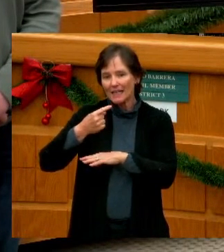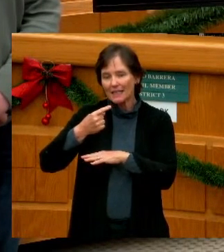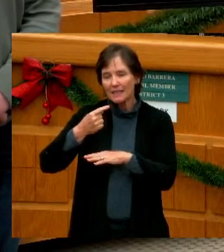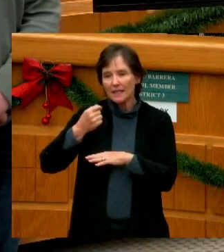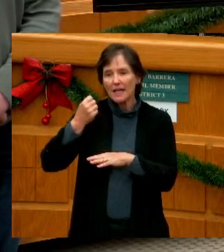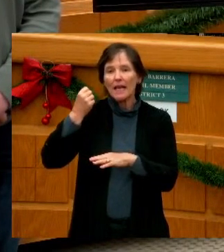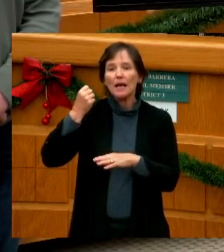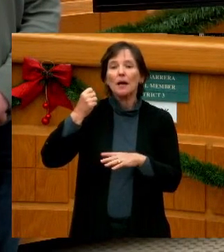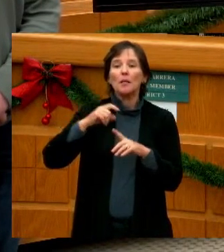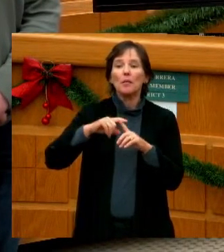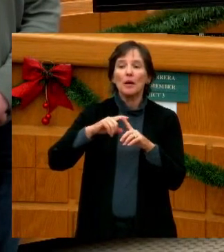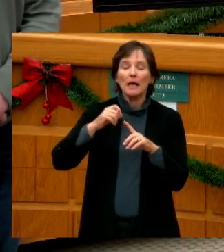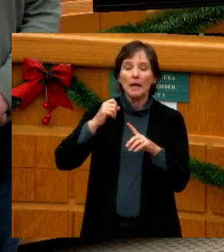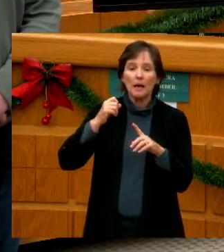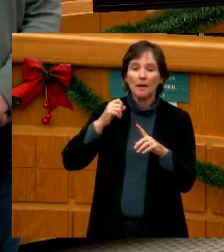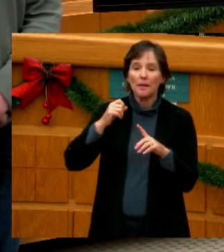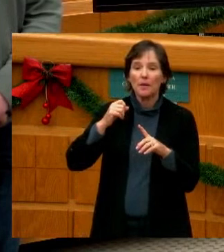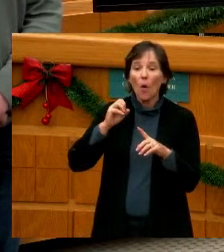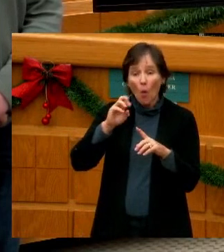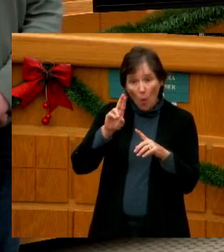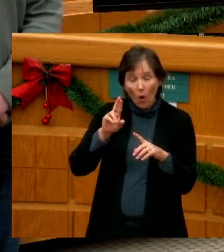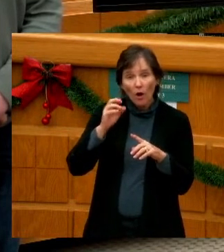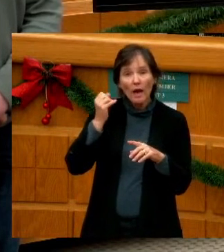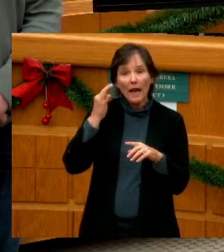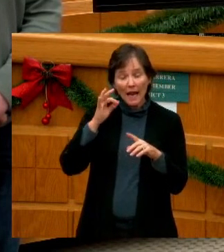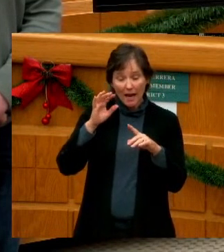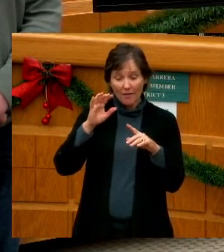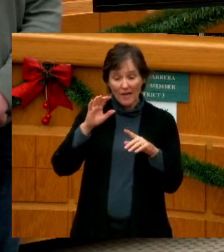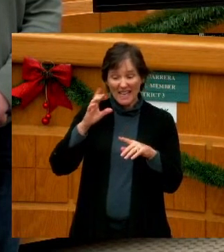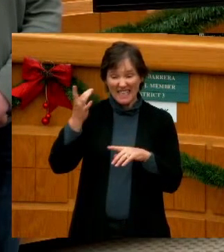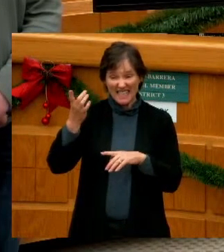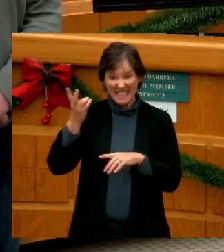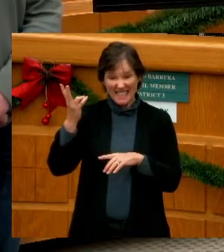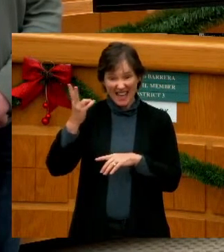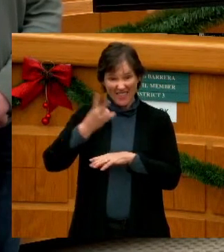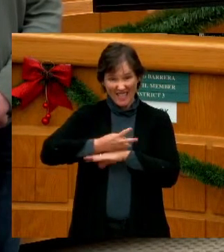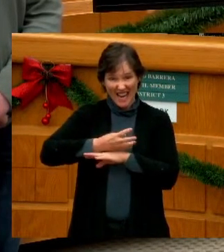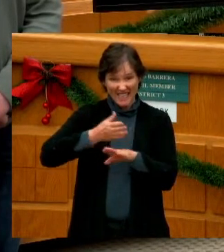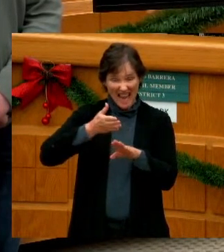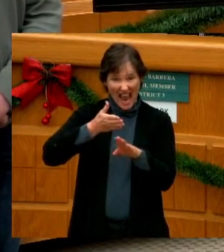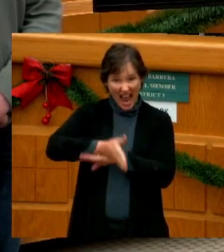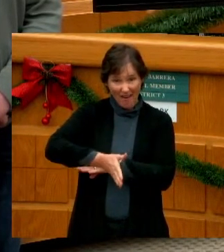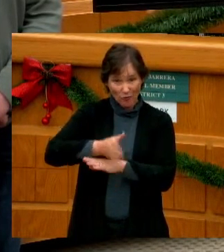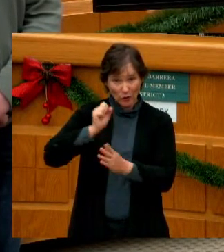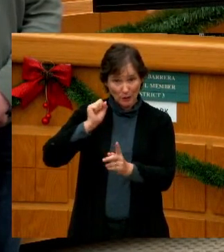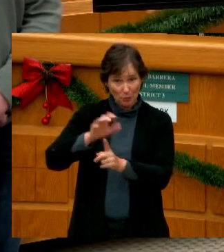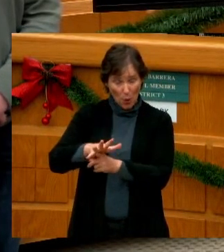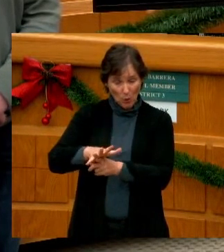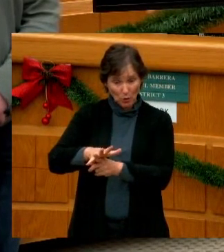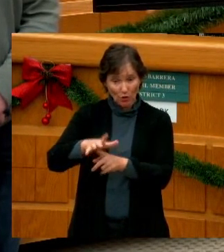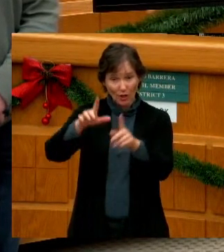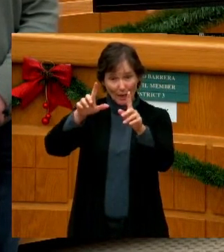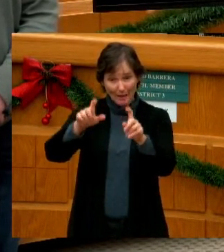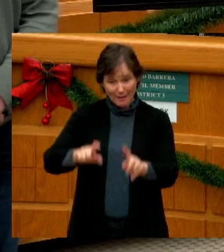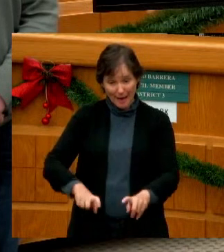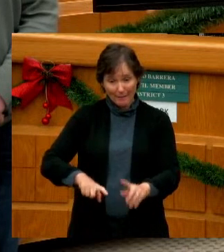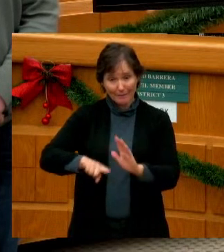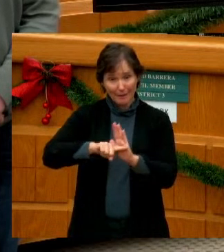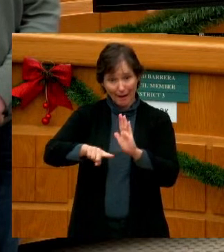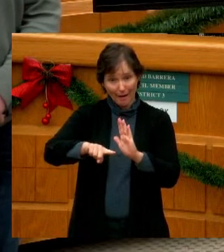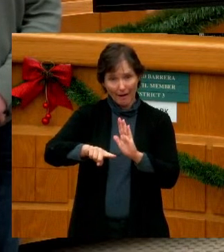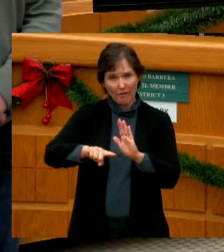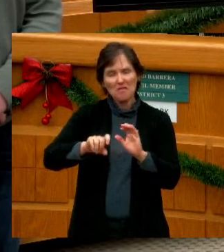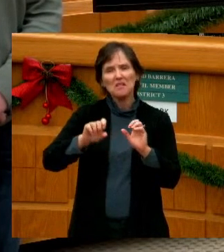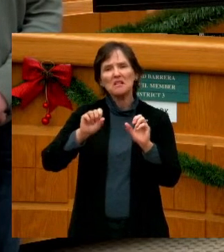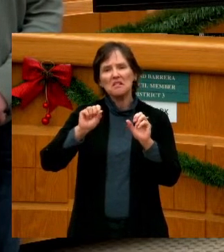10 days. So, and it also can be 7 days if you test negative between 7 and 10 days. So we'll